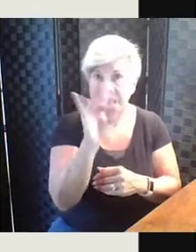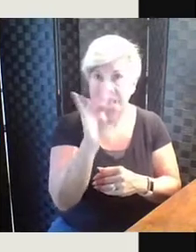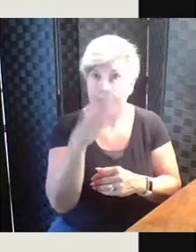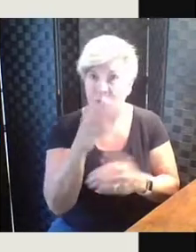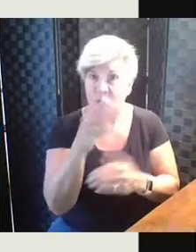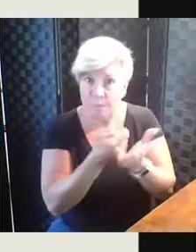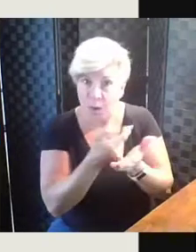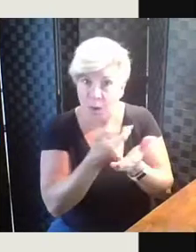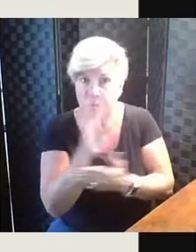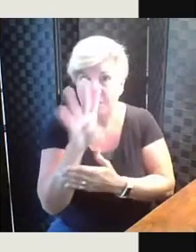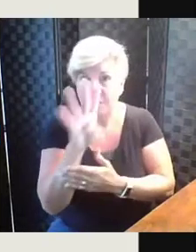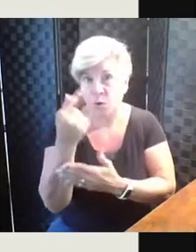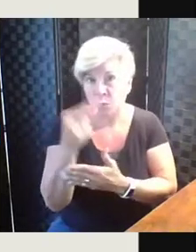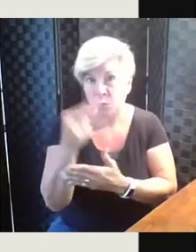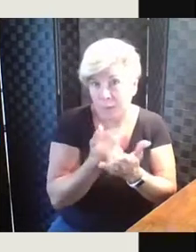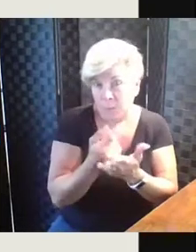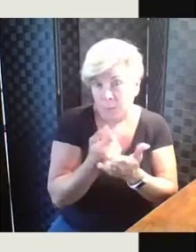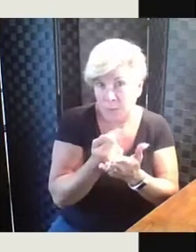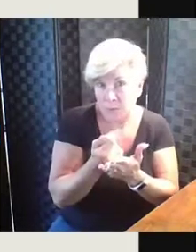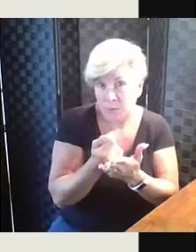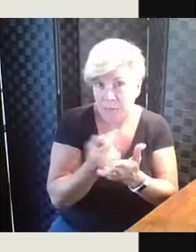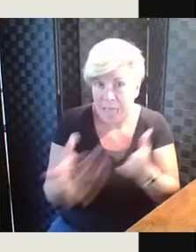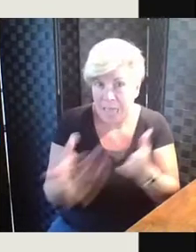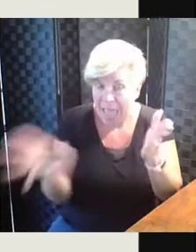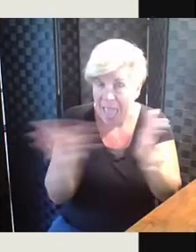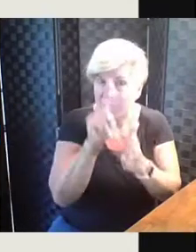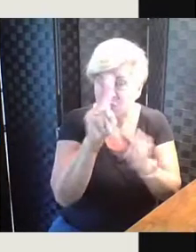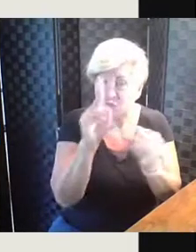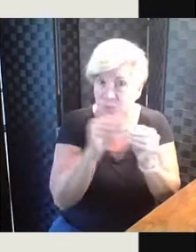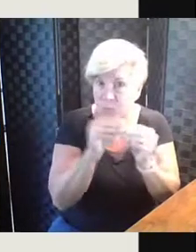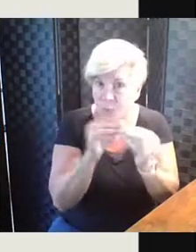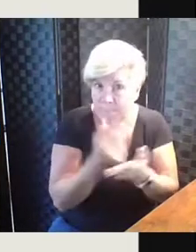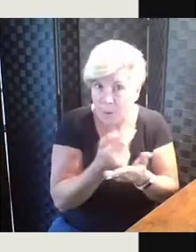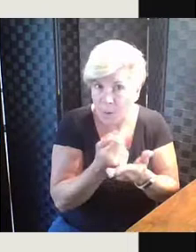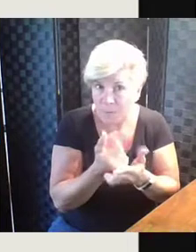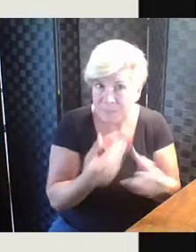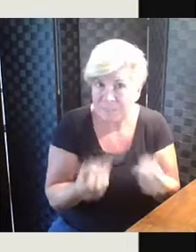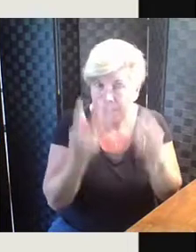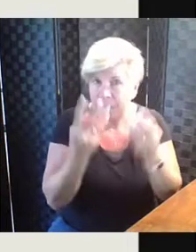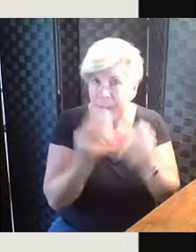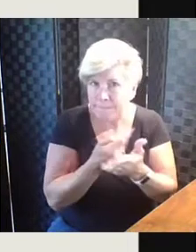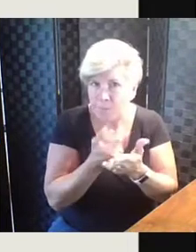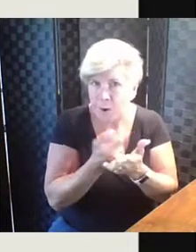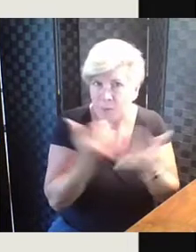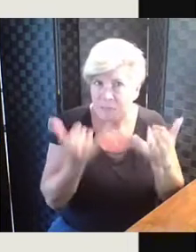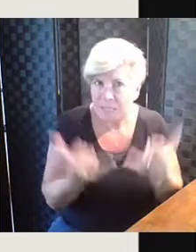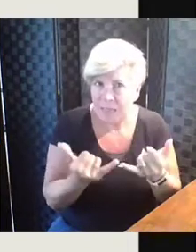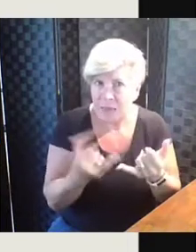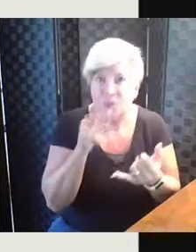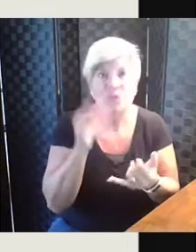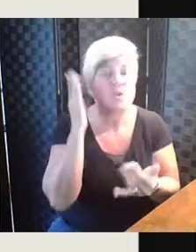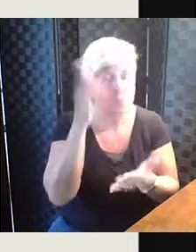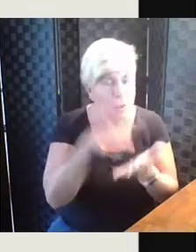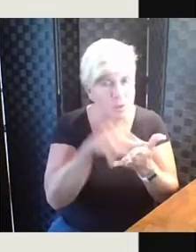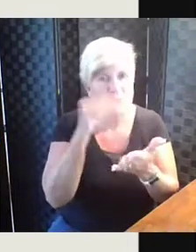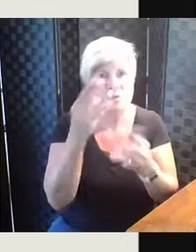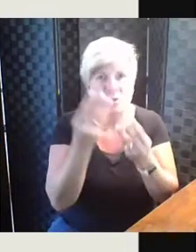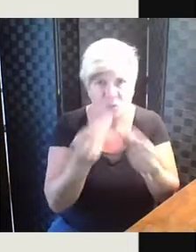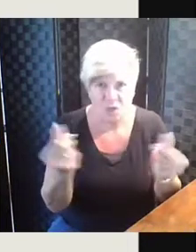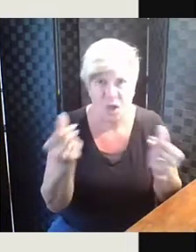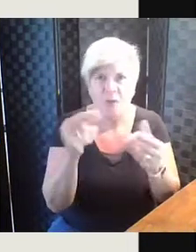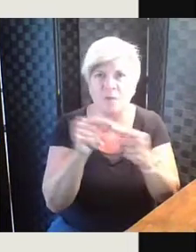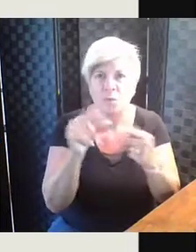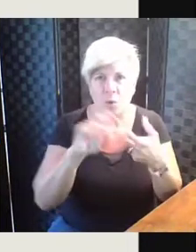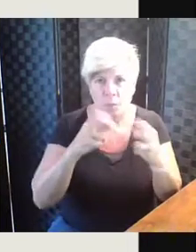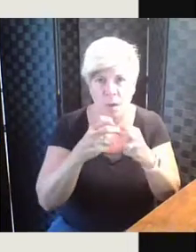in a bag. She puts in 2 more marbles. How many marbles are in the bag now? In this lesson, you will learn how to solve a